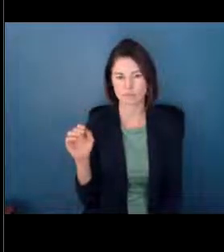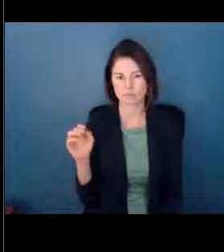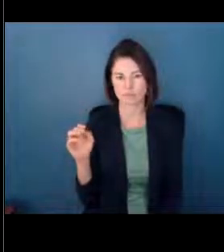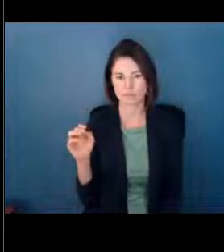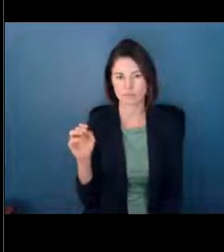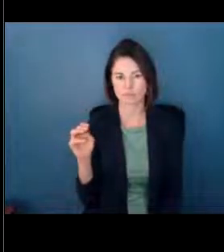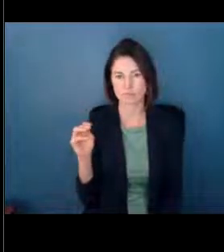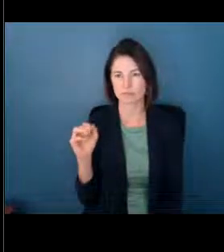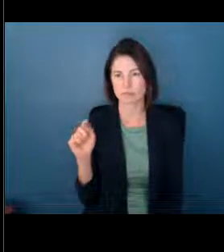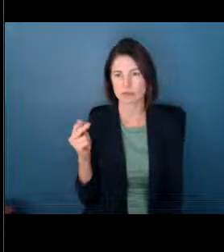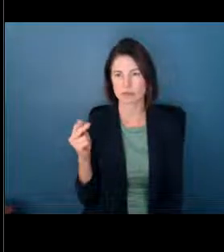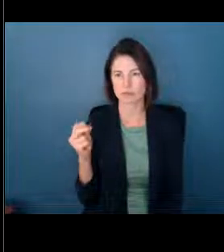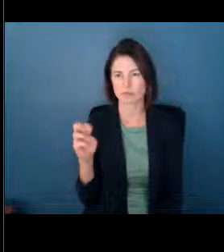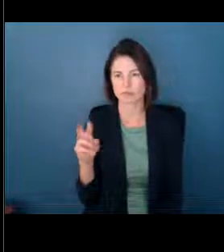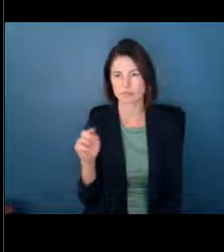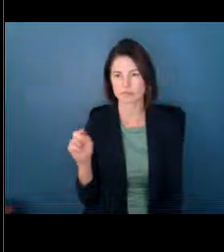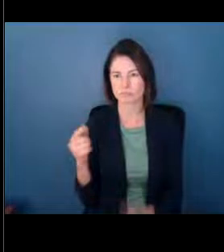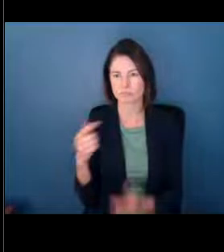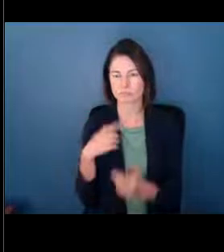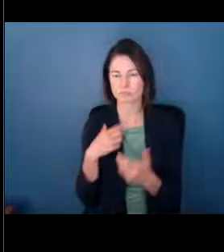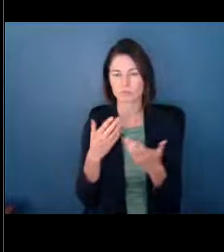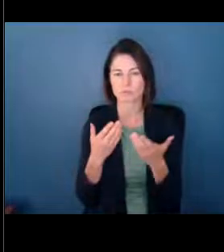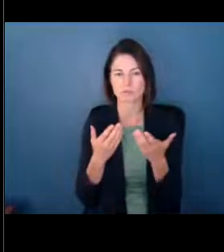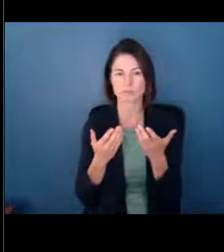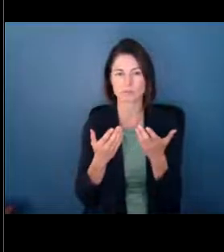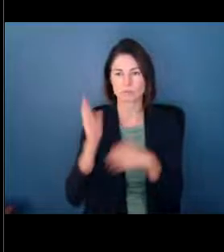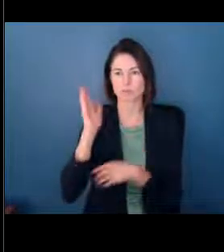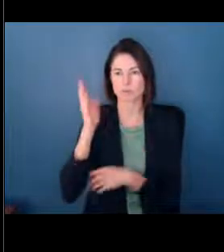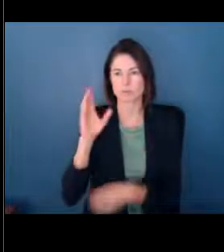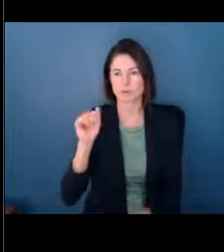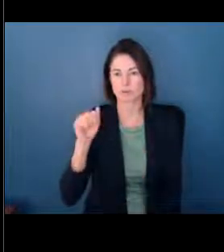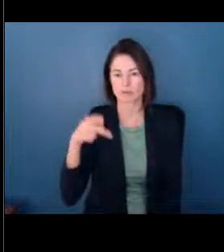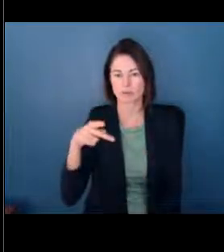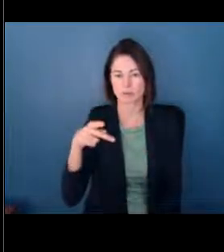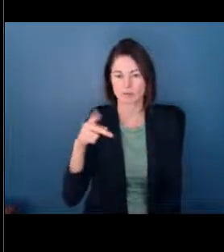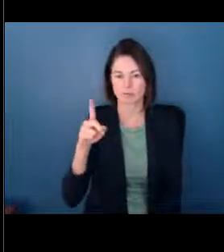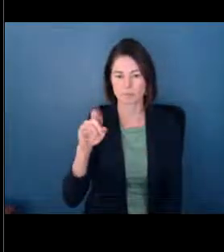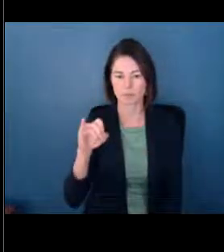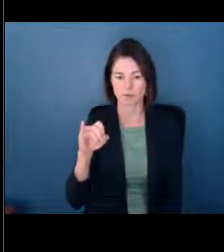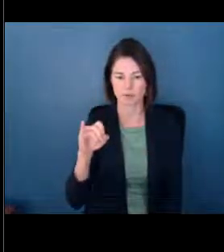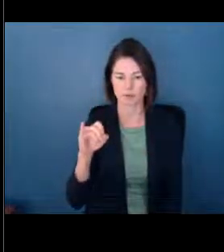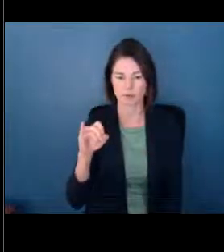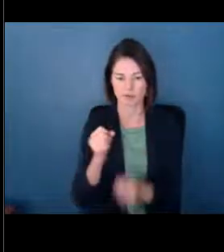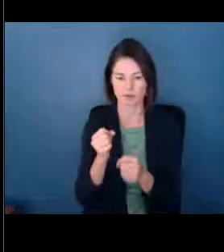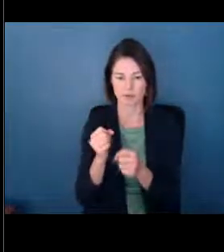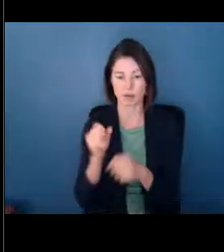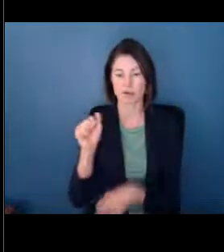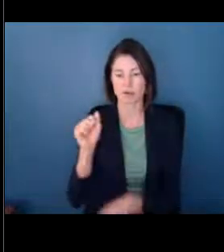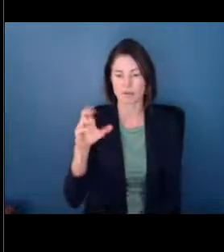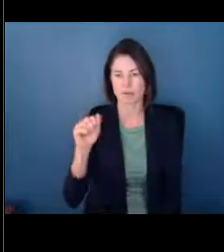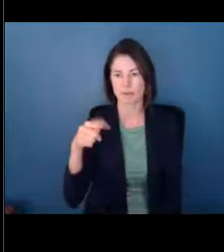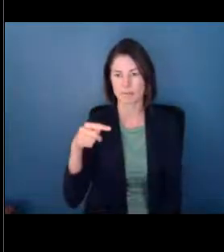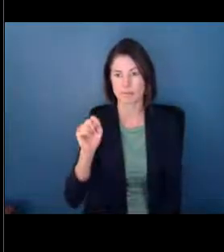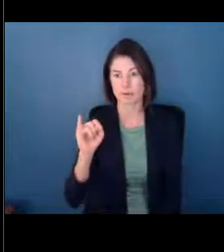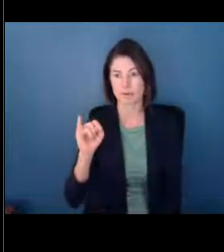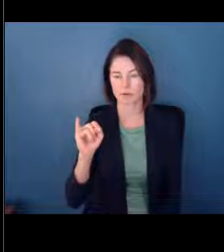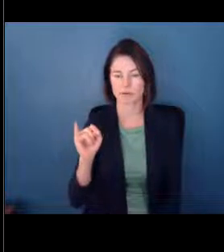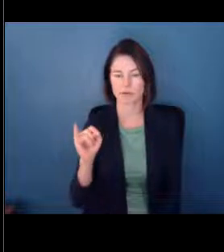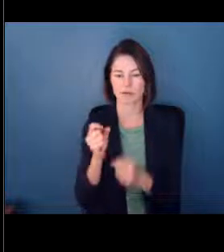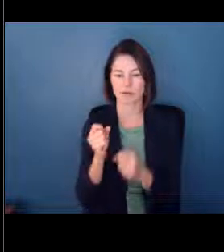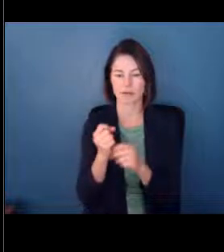Musavi presenting the CAPTI annual report. Yeah, thanks, Commissioner Norton. Tab 65